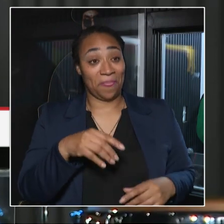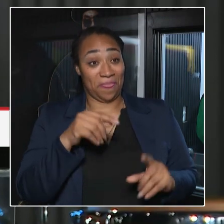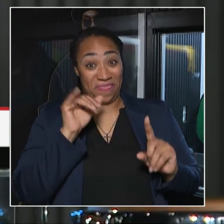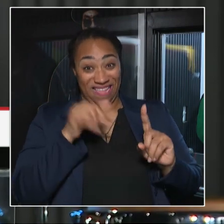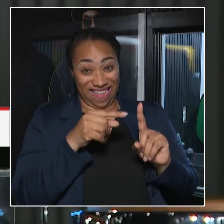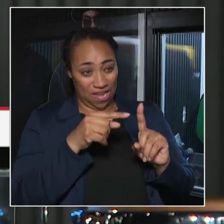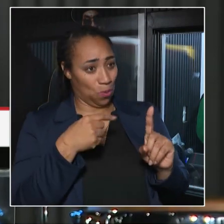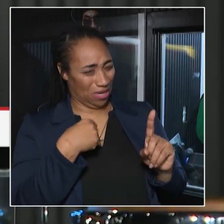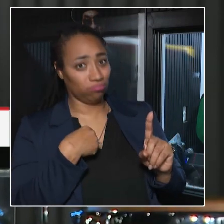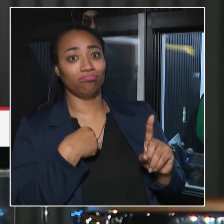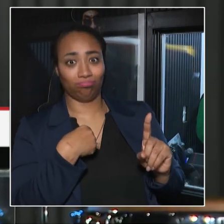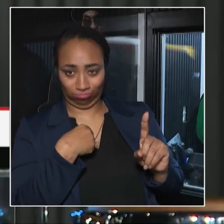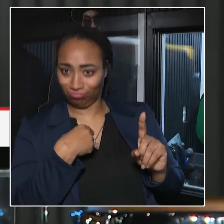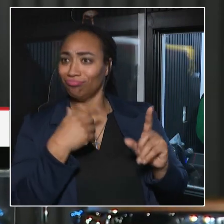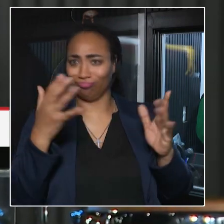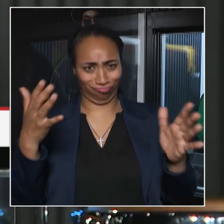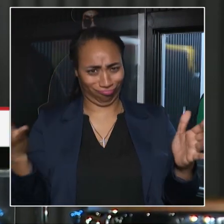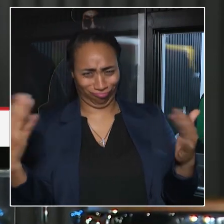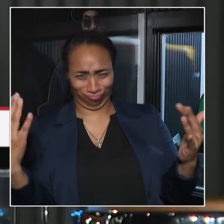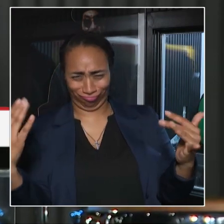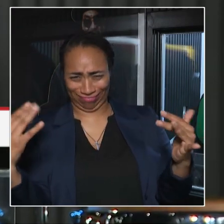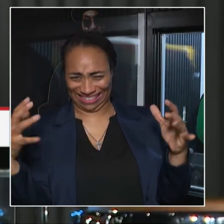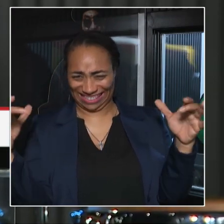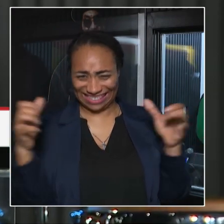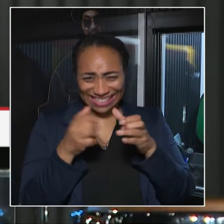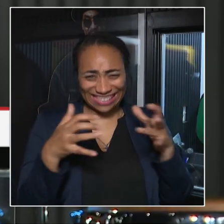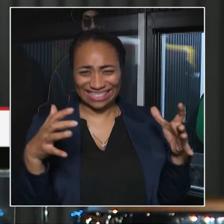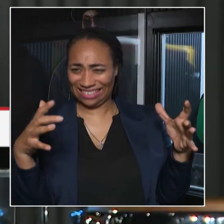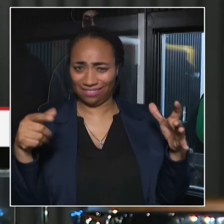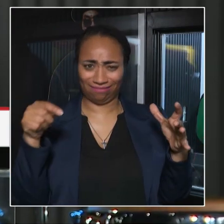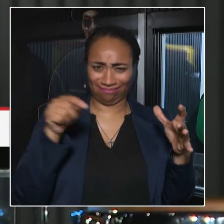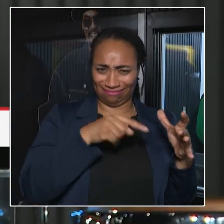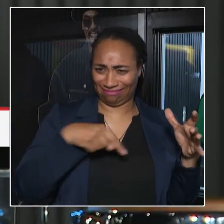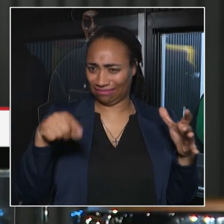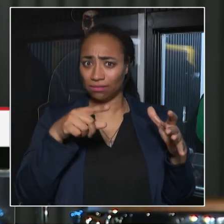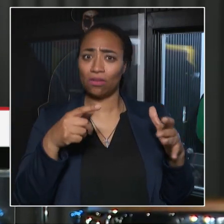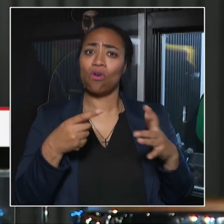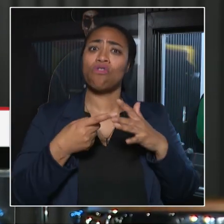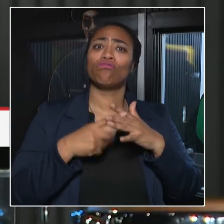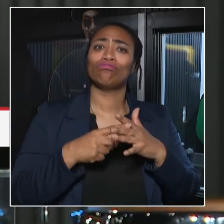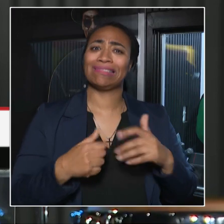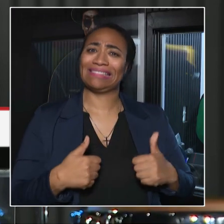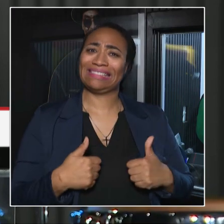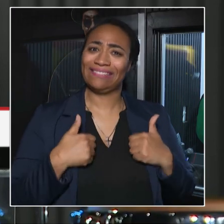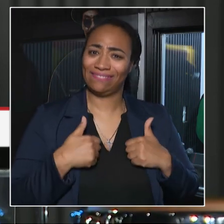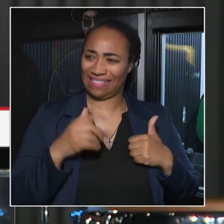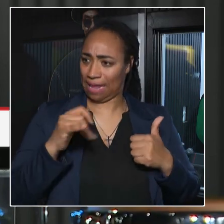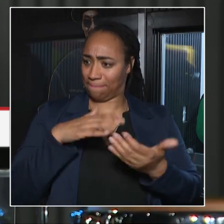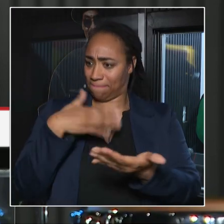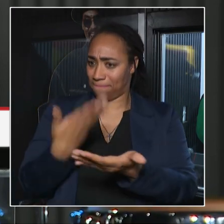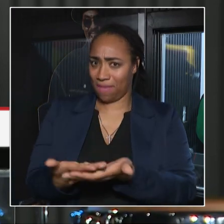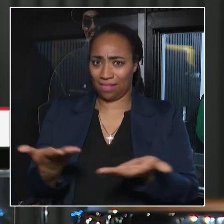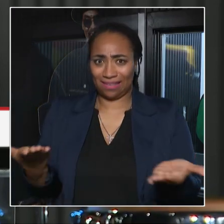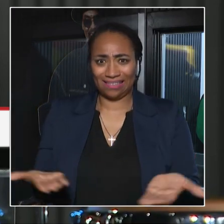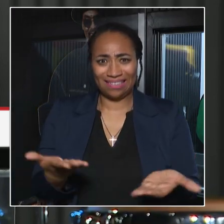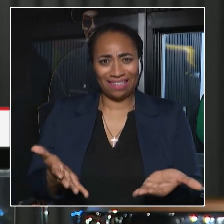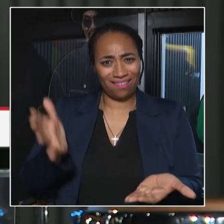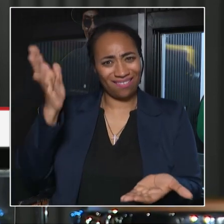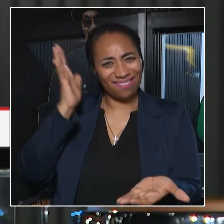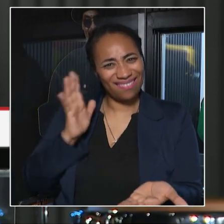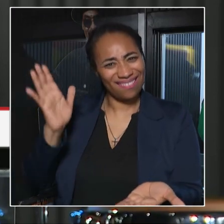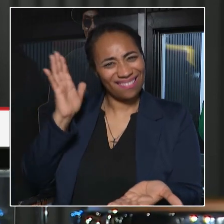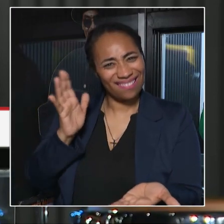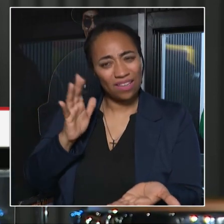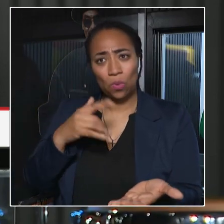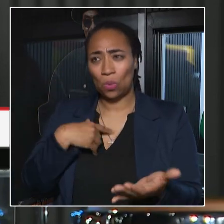The Anacostans who were here on this, who lived on this river, were some of the fiercest people, right? They were fierce defenders of their